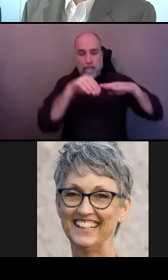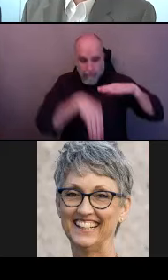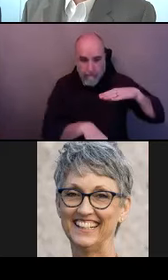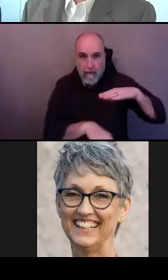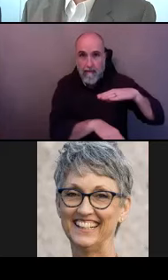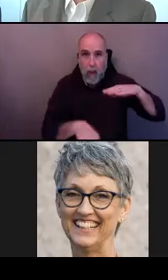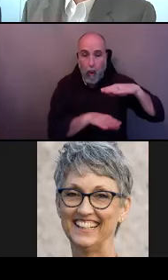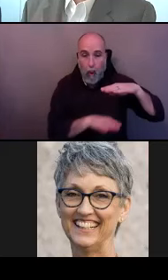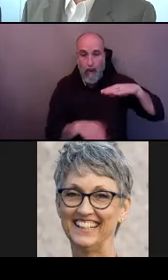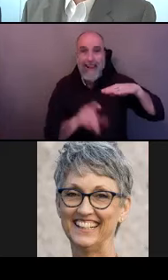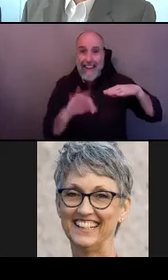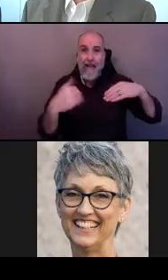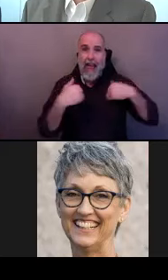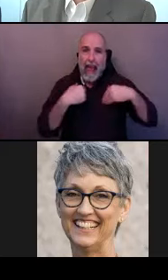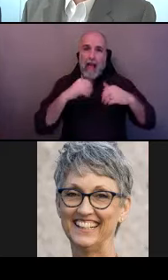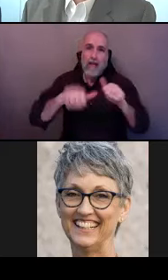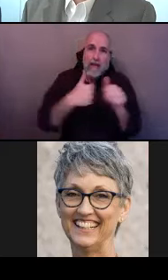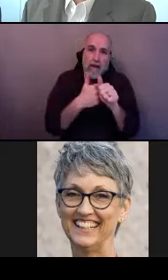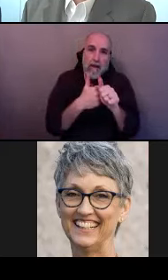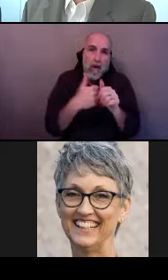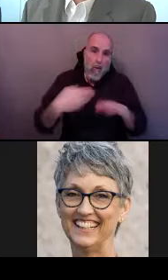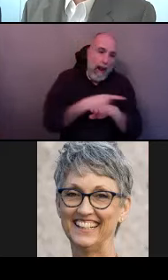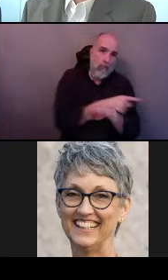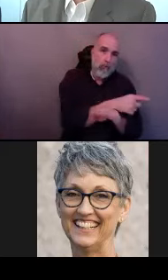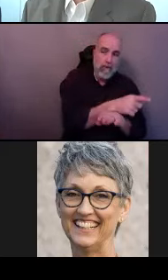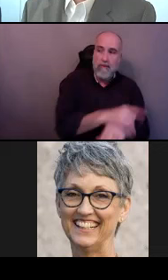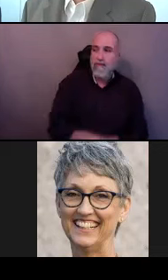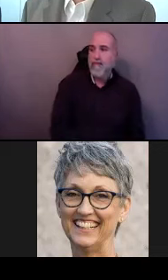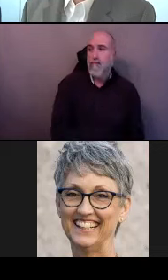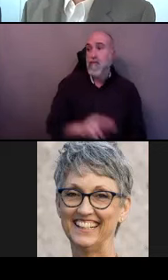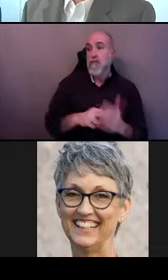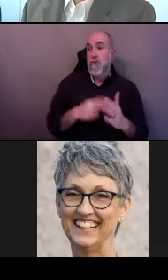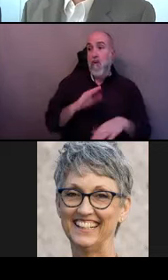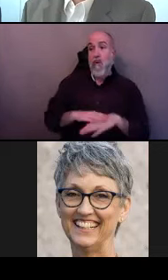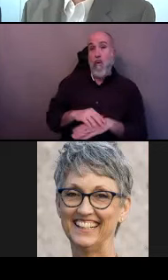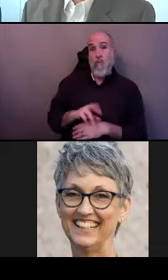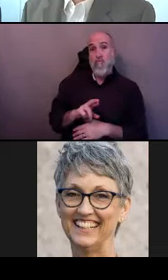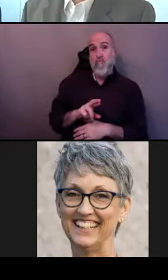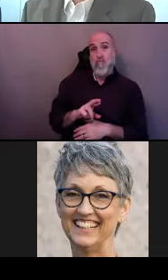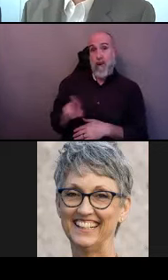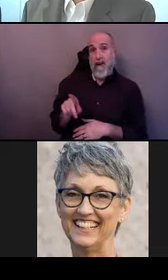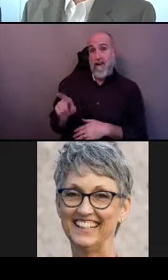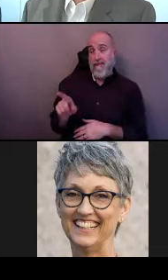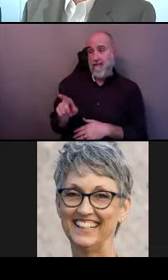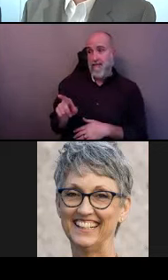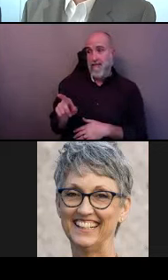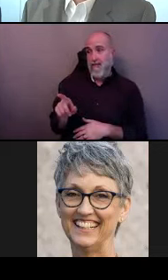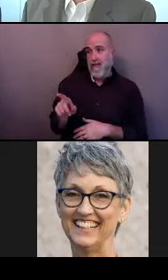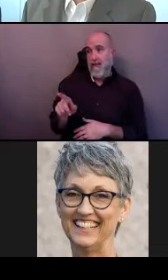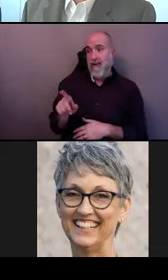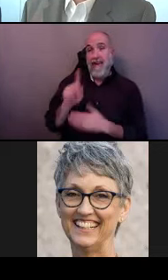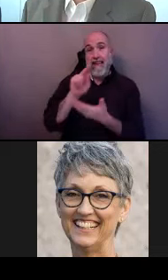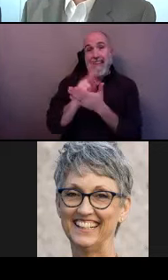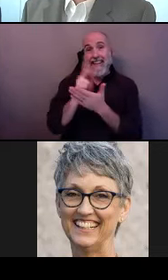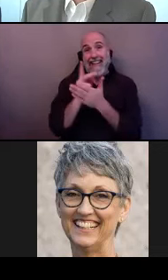provided an alternative route is available. So what we're showing on the right side is that the kitchen in the